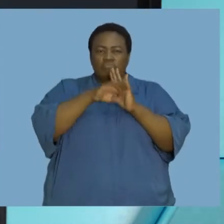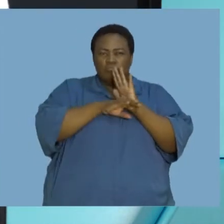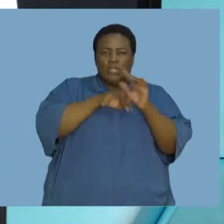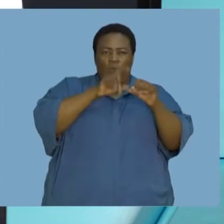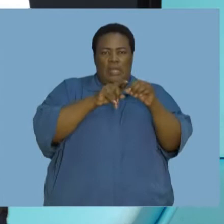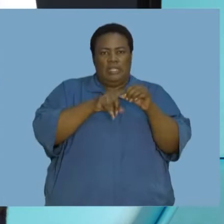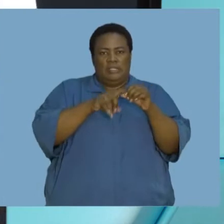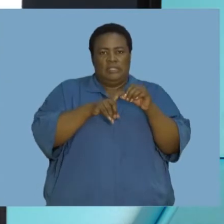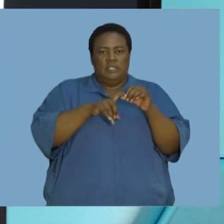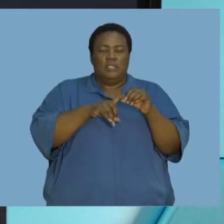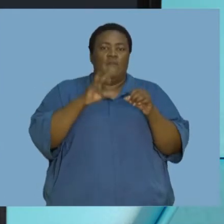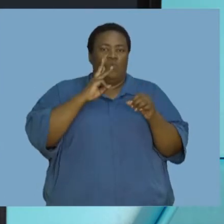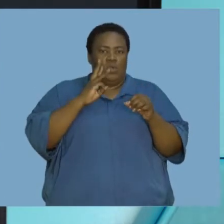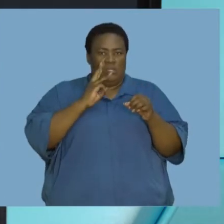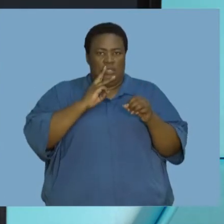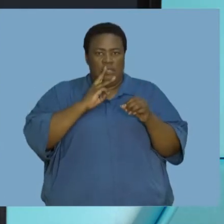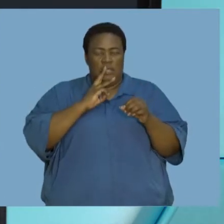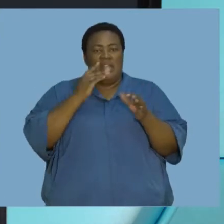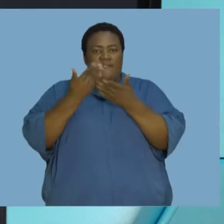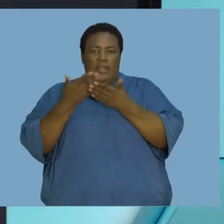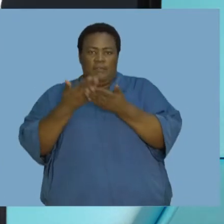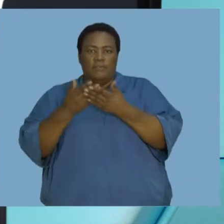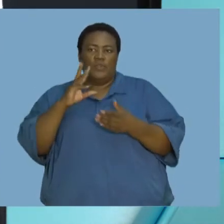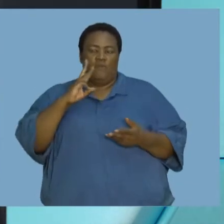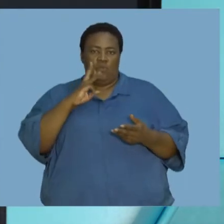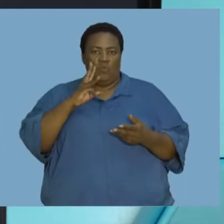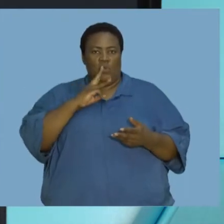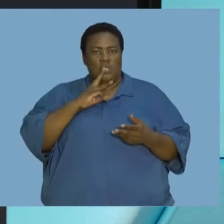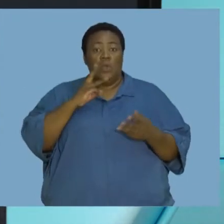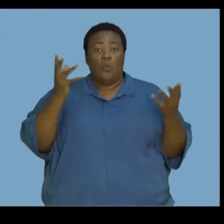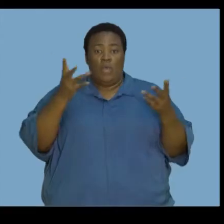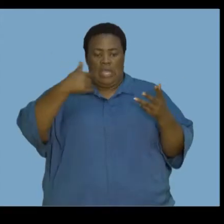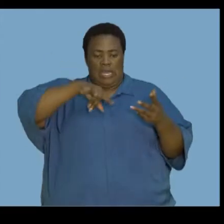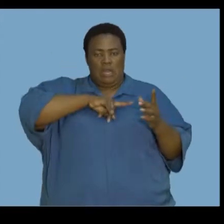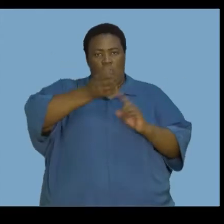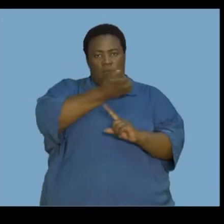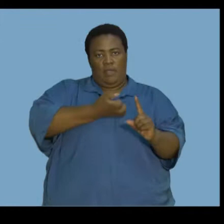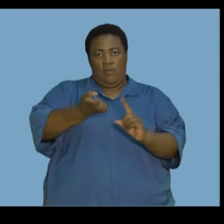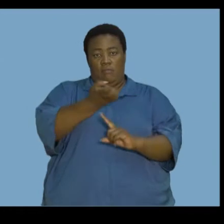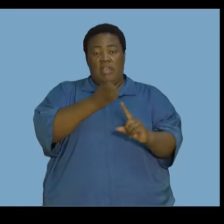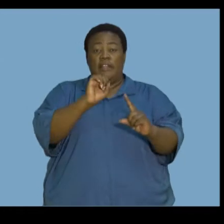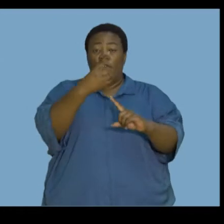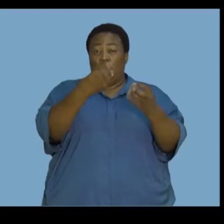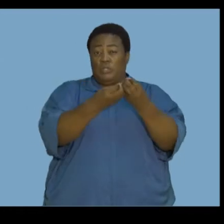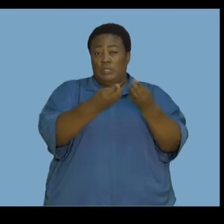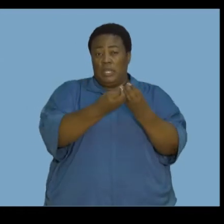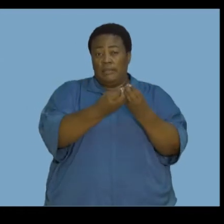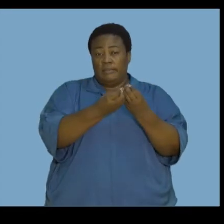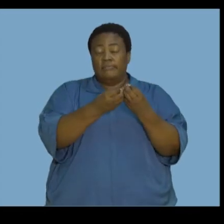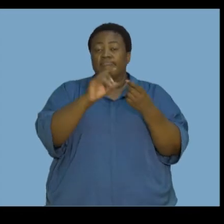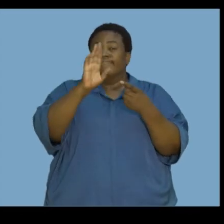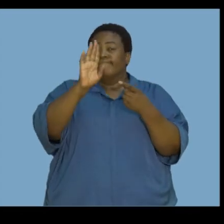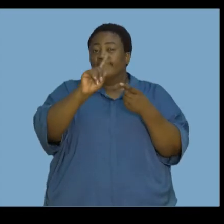impacts on the availability and the quality of water in the context of our environment? So the first thing we need to look at is the concept